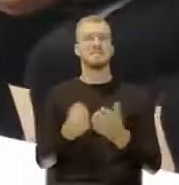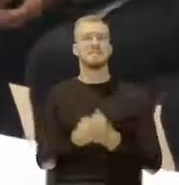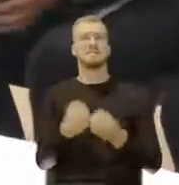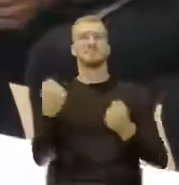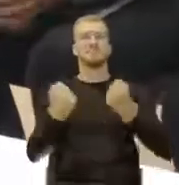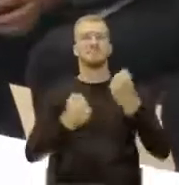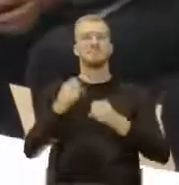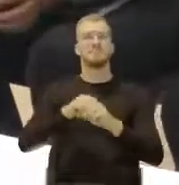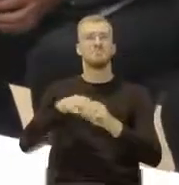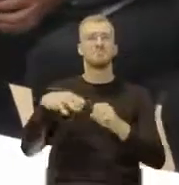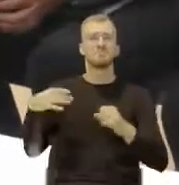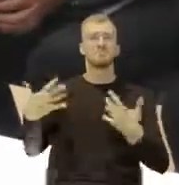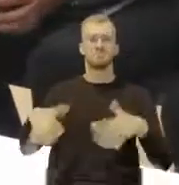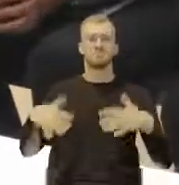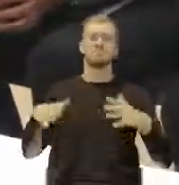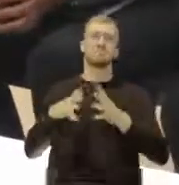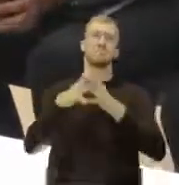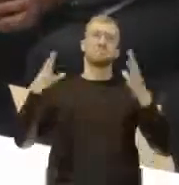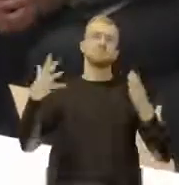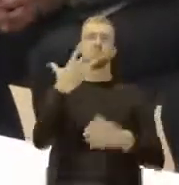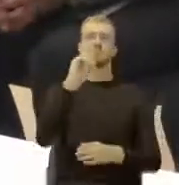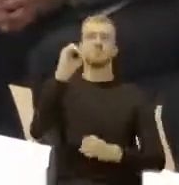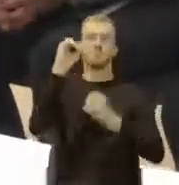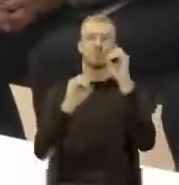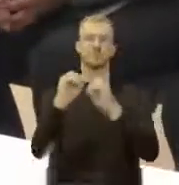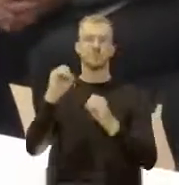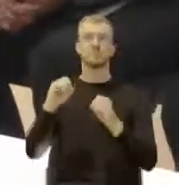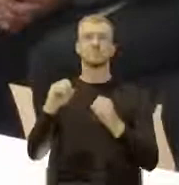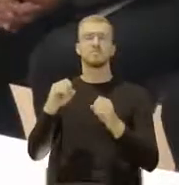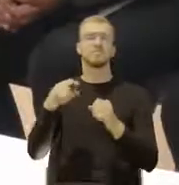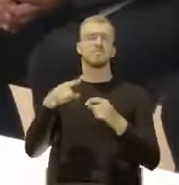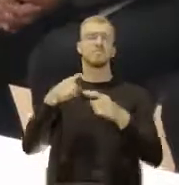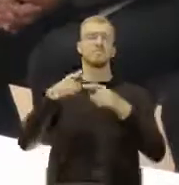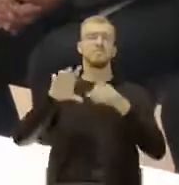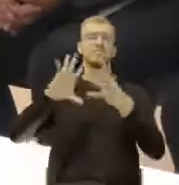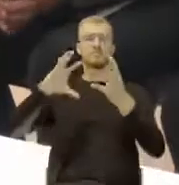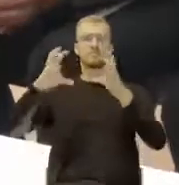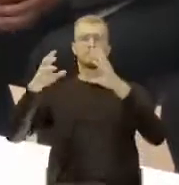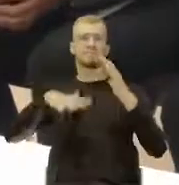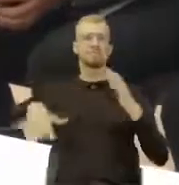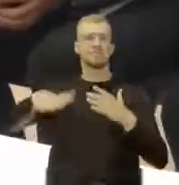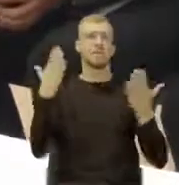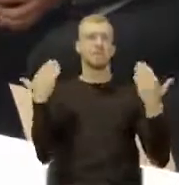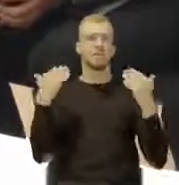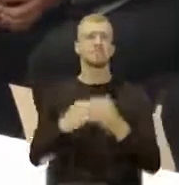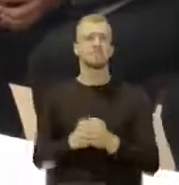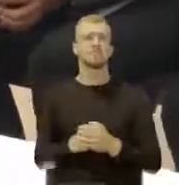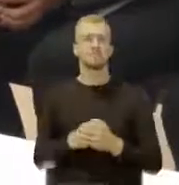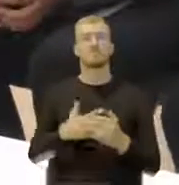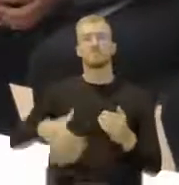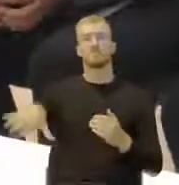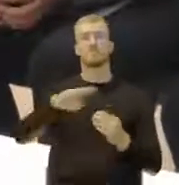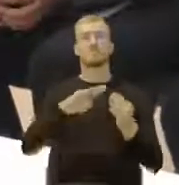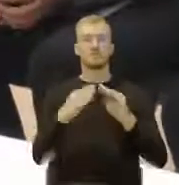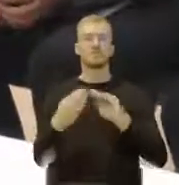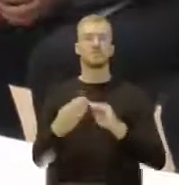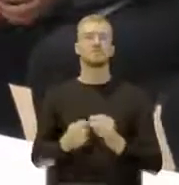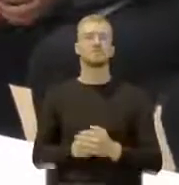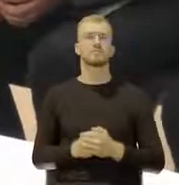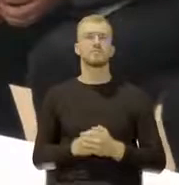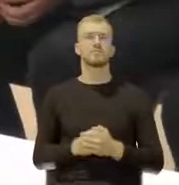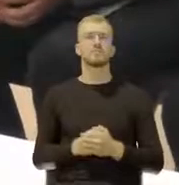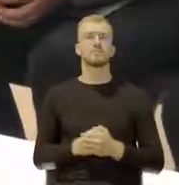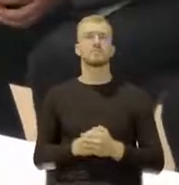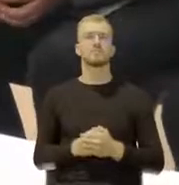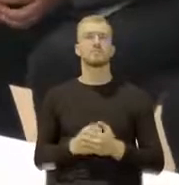and 70% of those emissions take place in cities and in urban areas. So it shows what is at stake. And